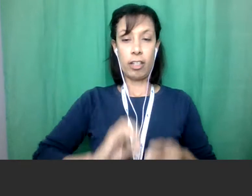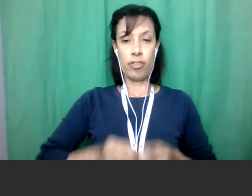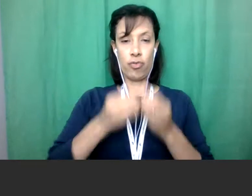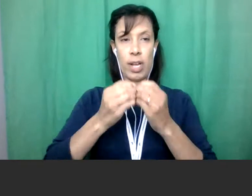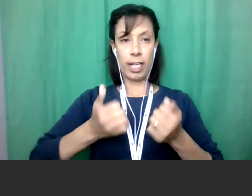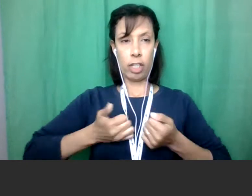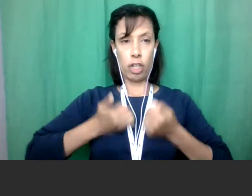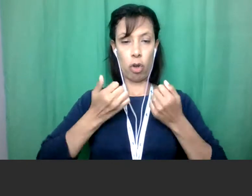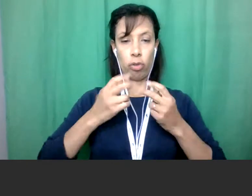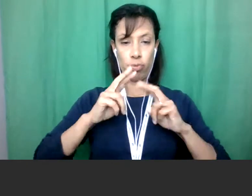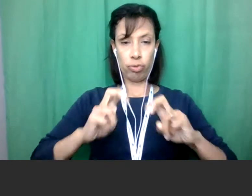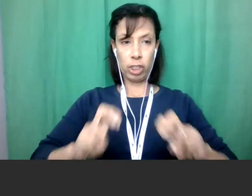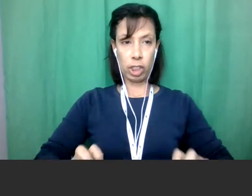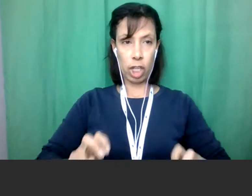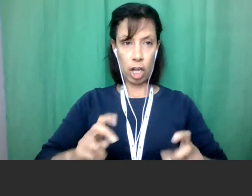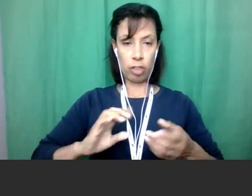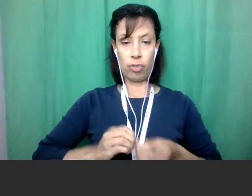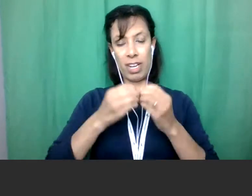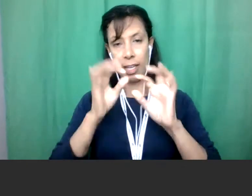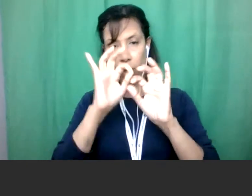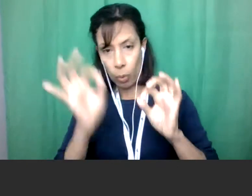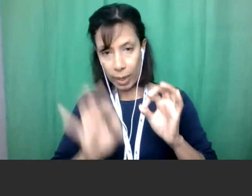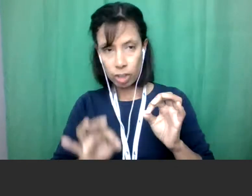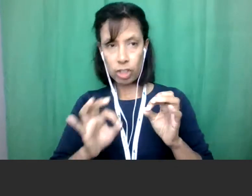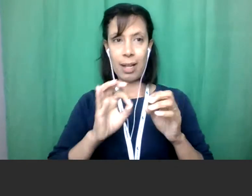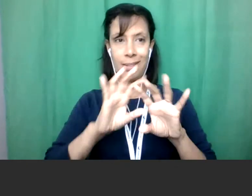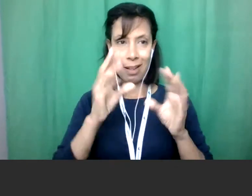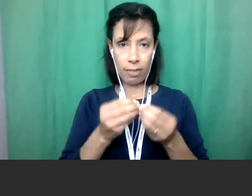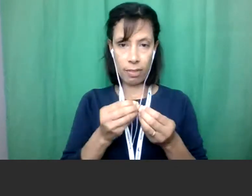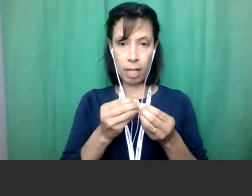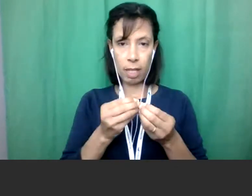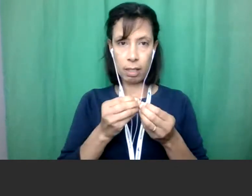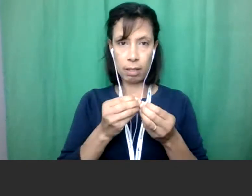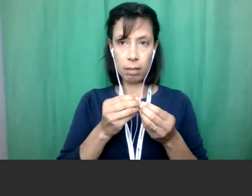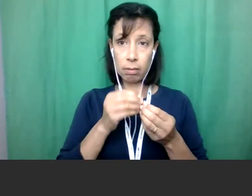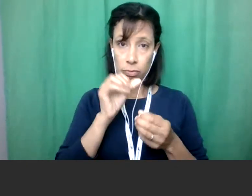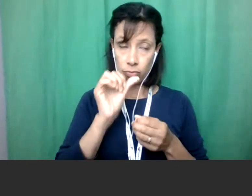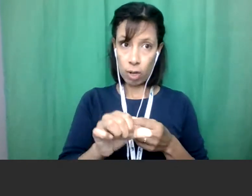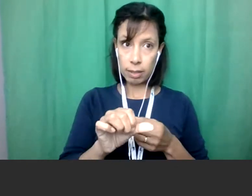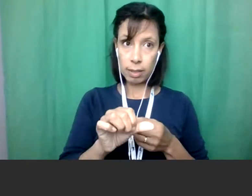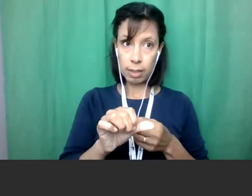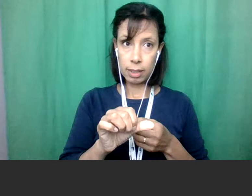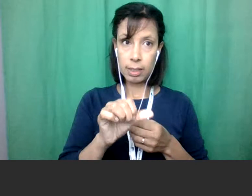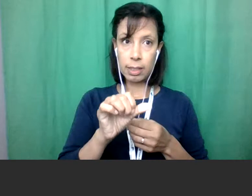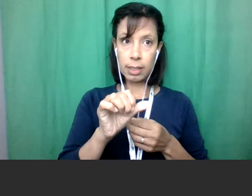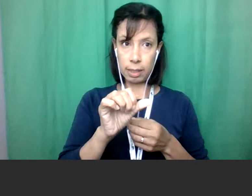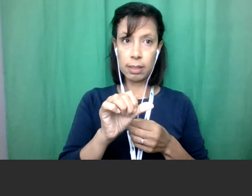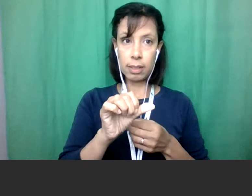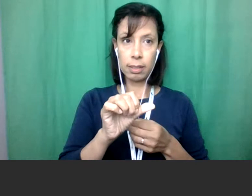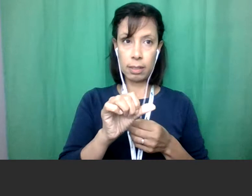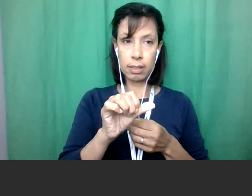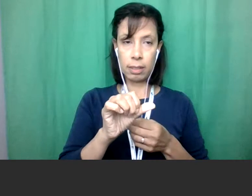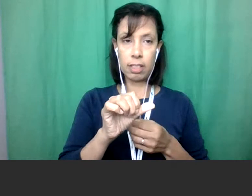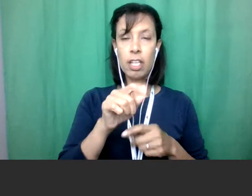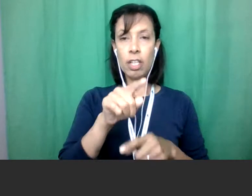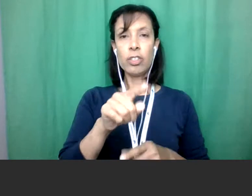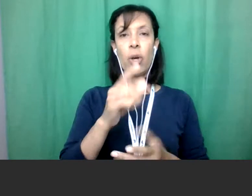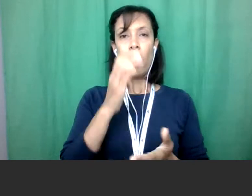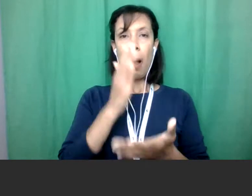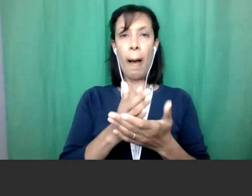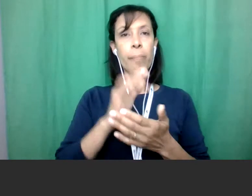me. Absolutely. Yeah, that makes sense. So you are going to identify a particular topic, your focus question.